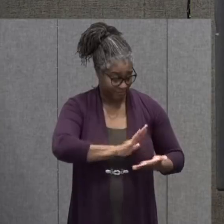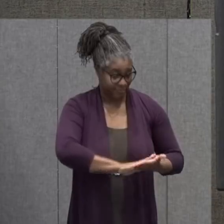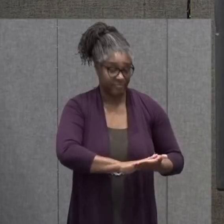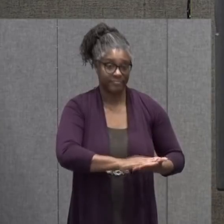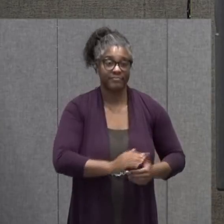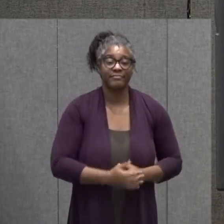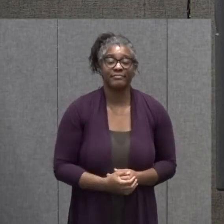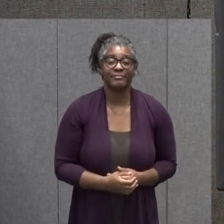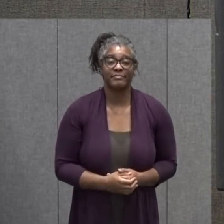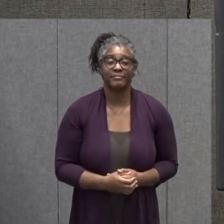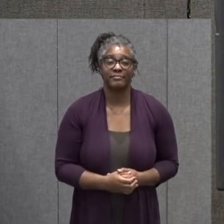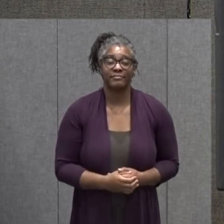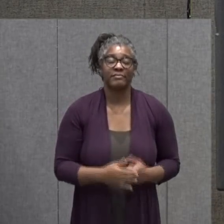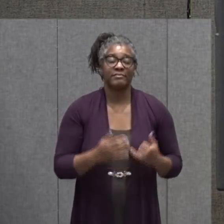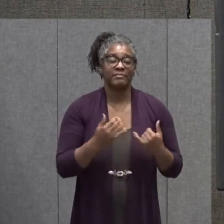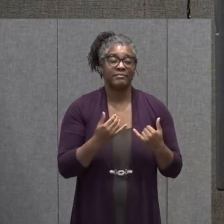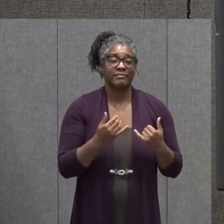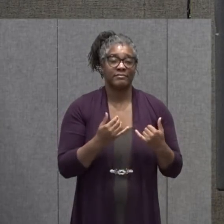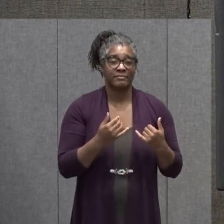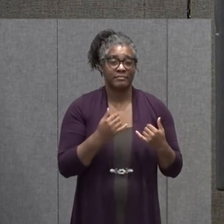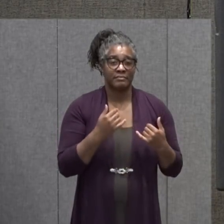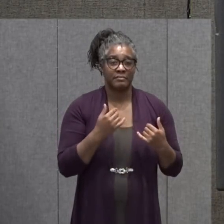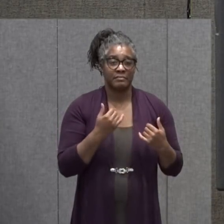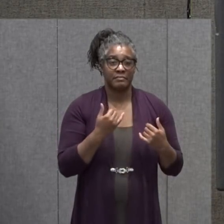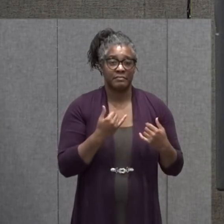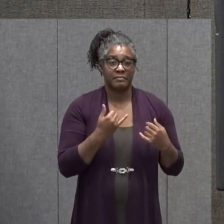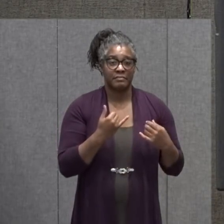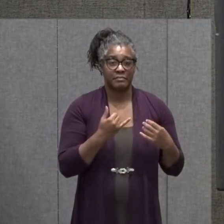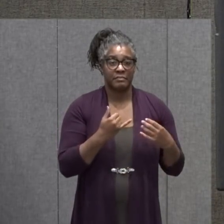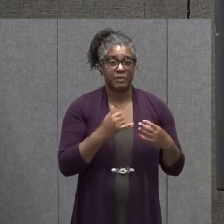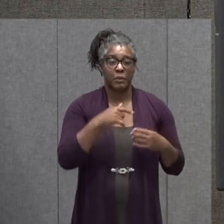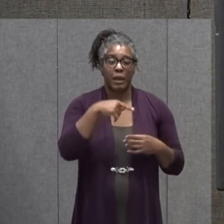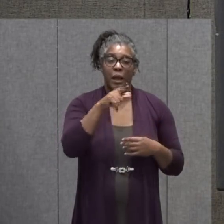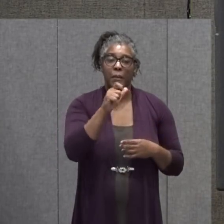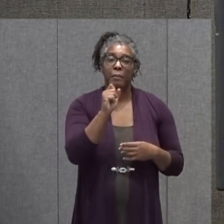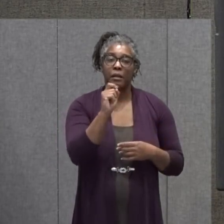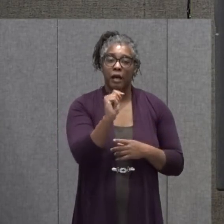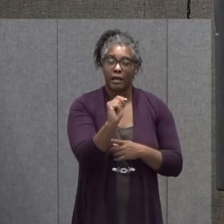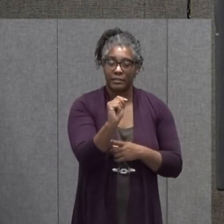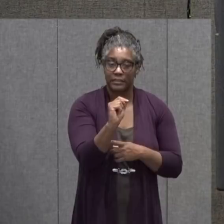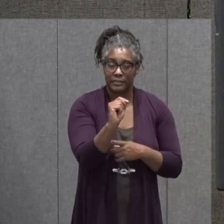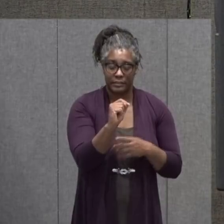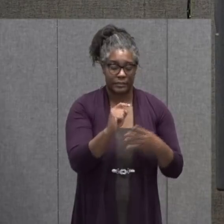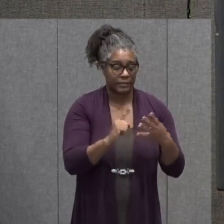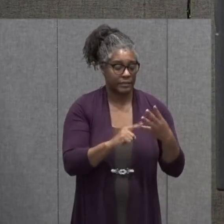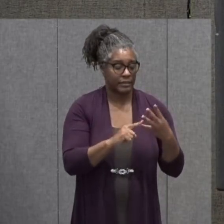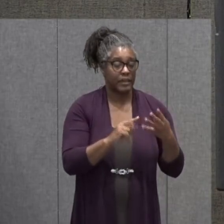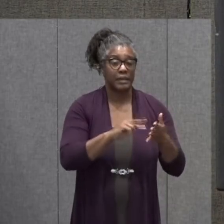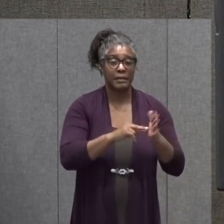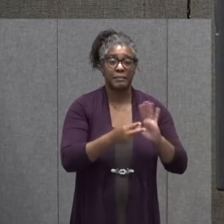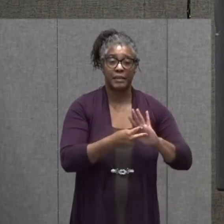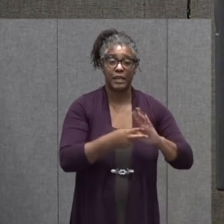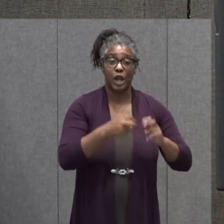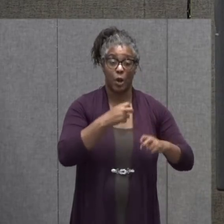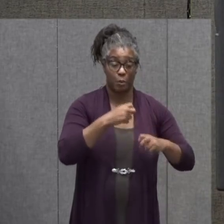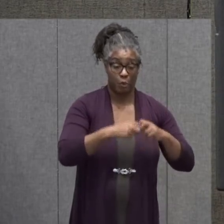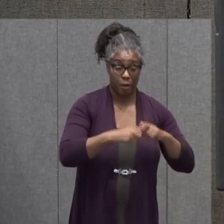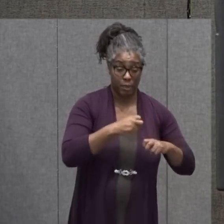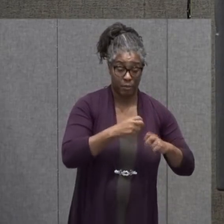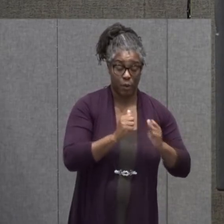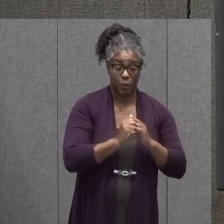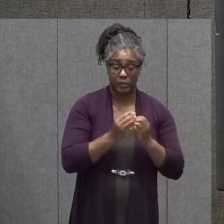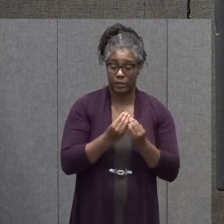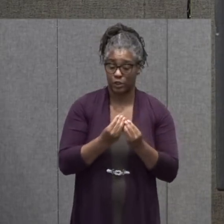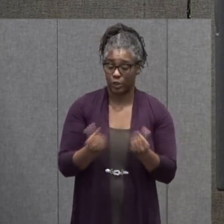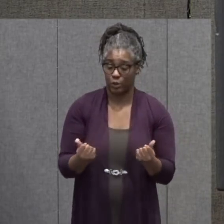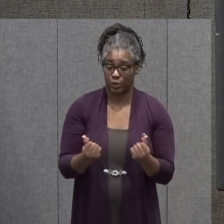stories, we need a plot. And by plot, I mean we need some type of problem and solution. So every fairy tale usually has a character that